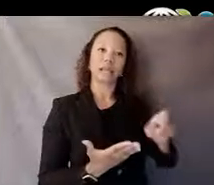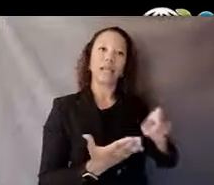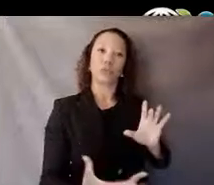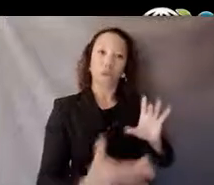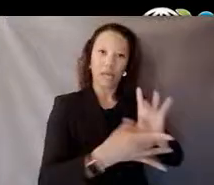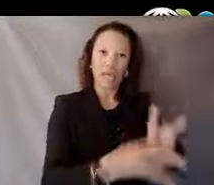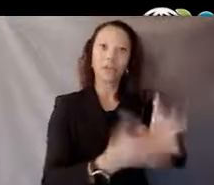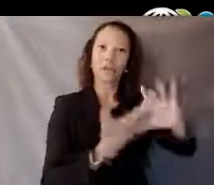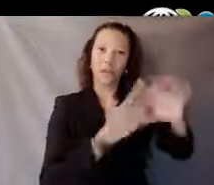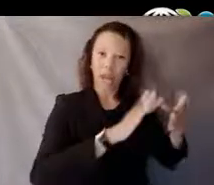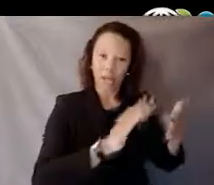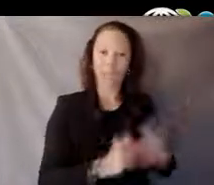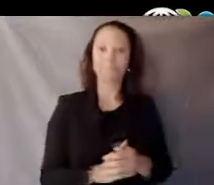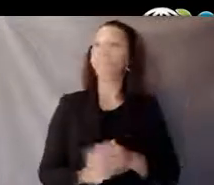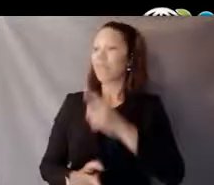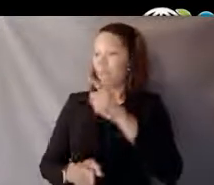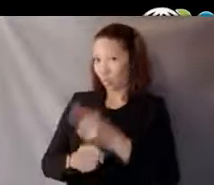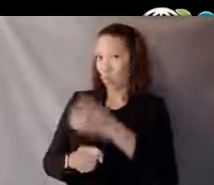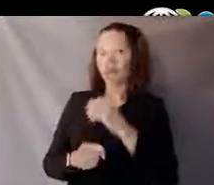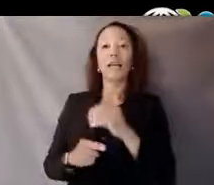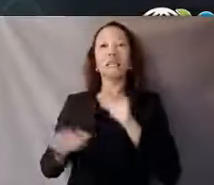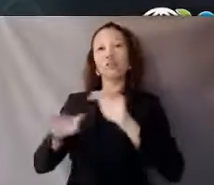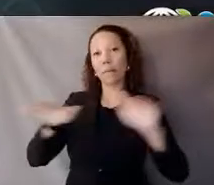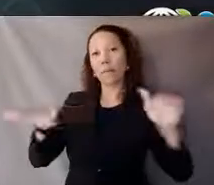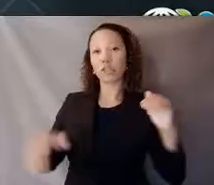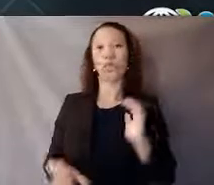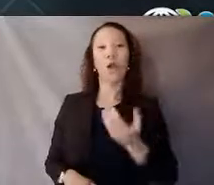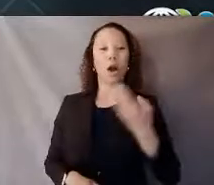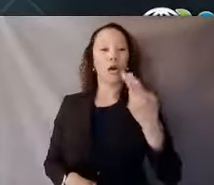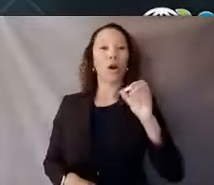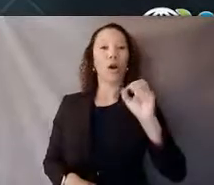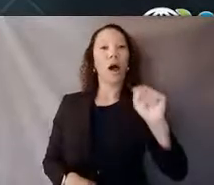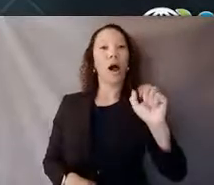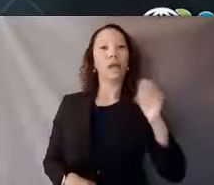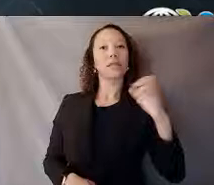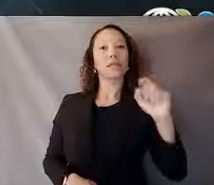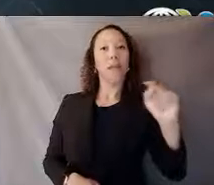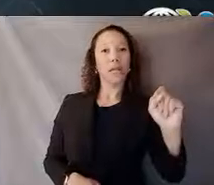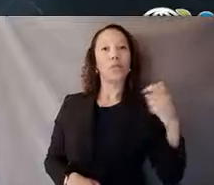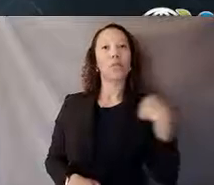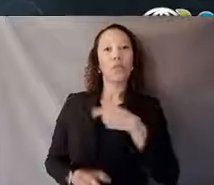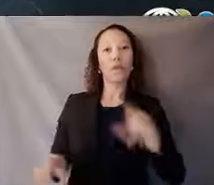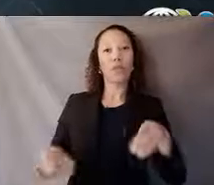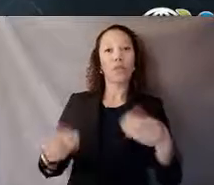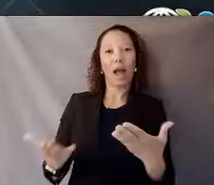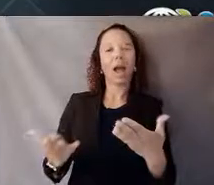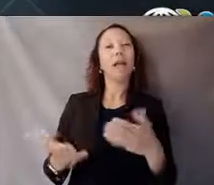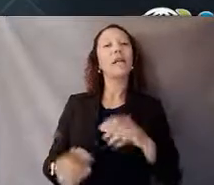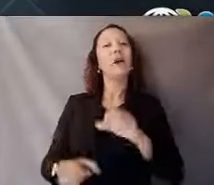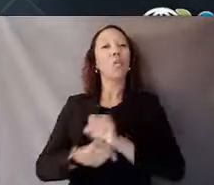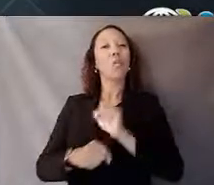connectivity. That's right. And just to remind everybody, again, our hotspots that we're providing, those are